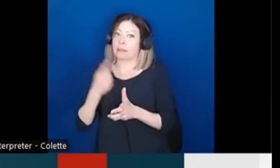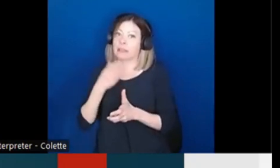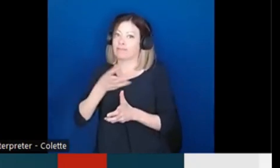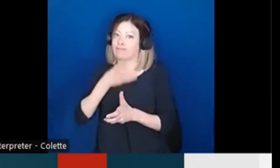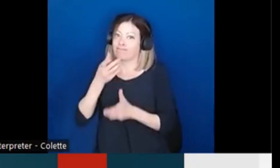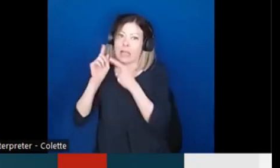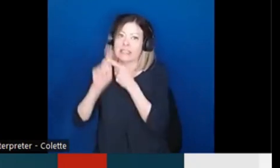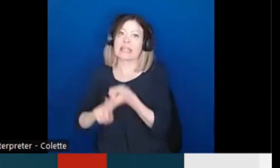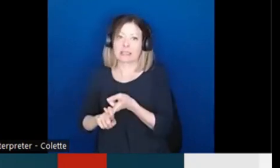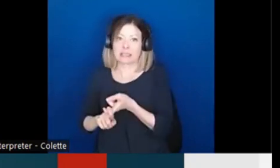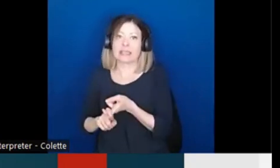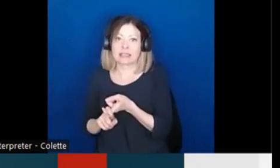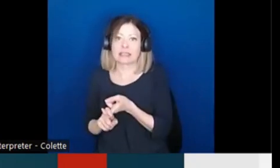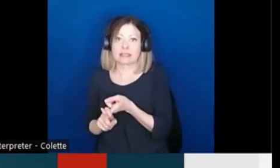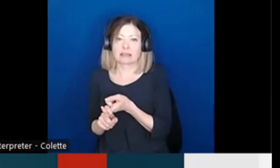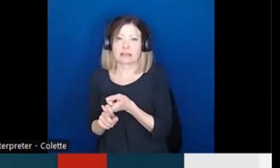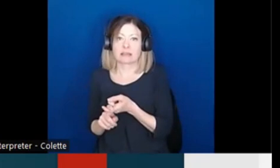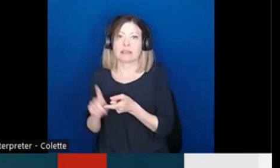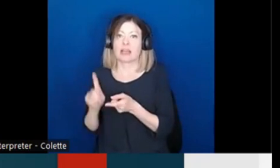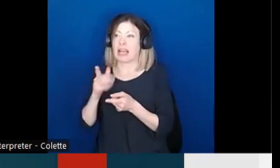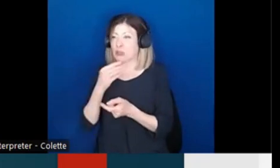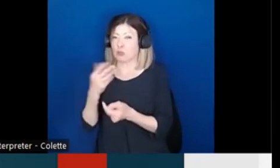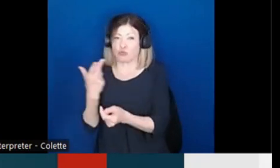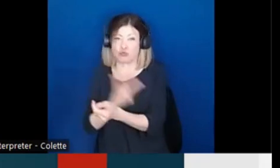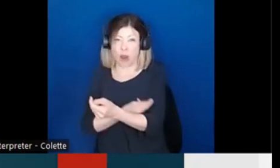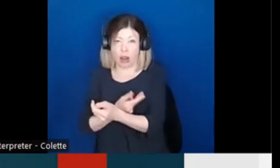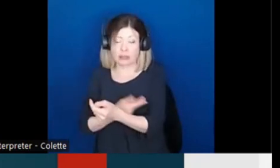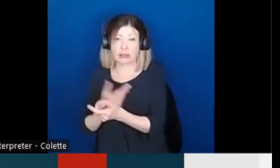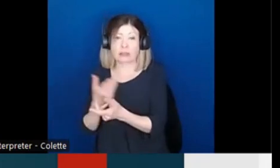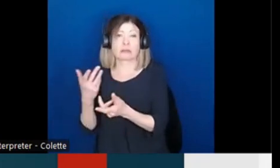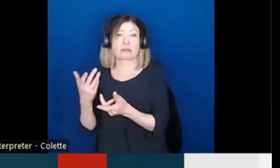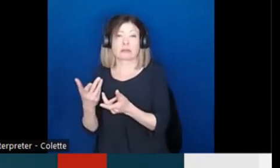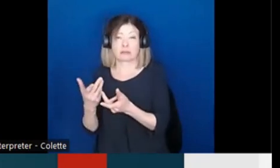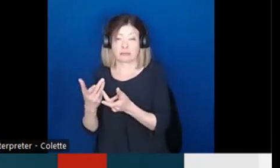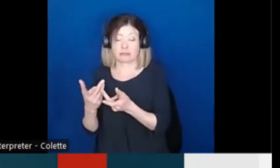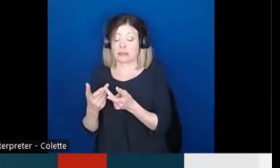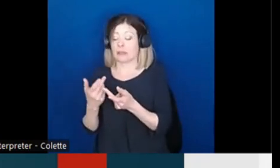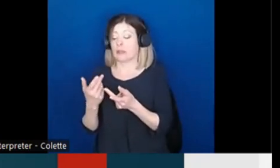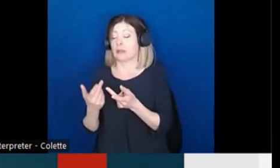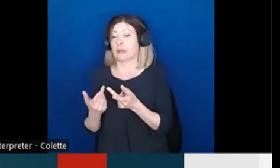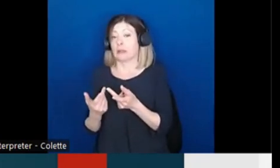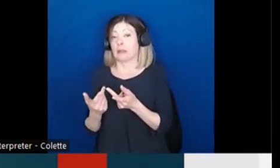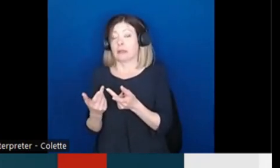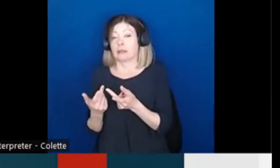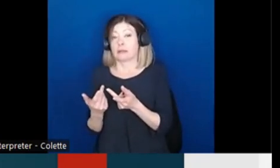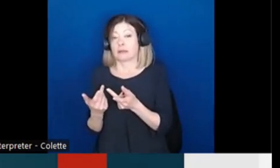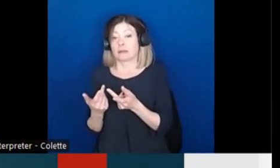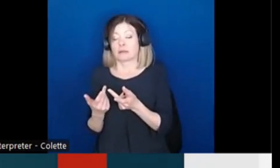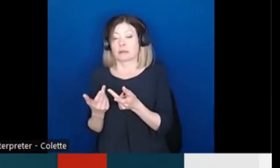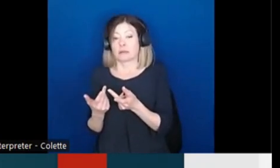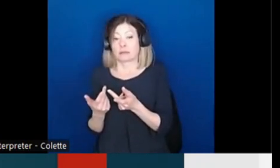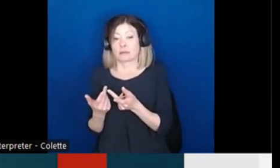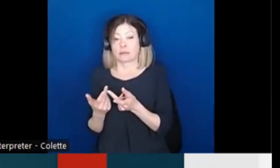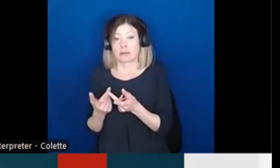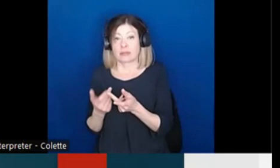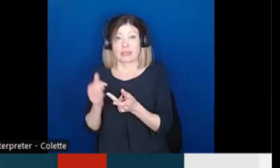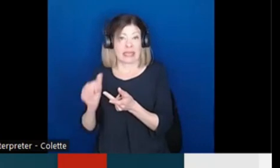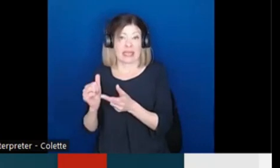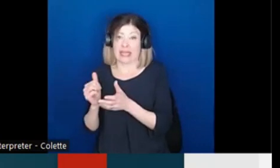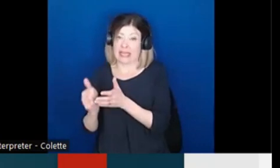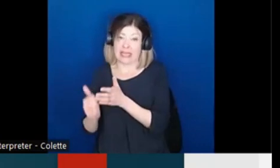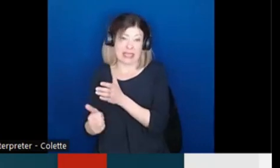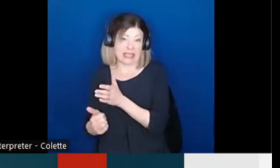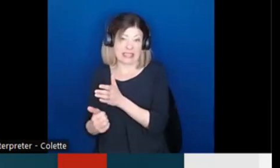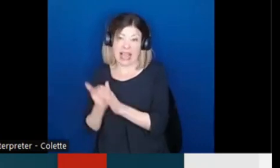a drug addict, he was an alcoholic. His talent never really came